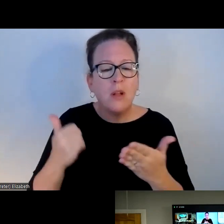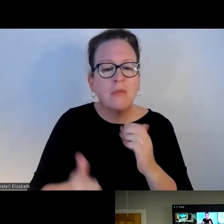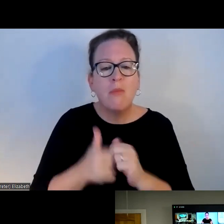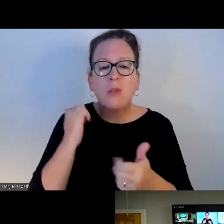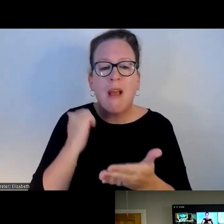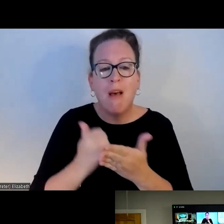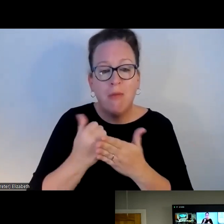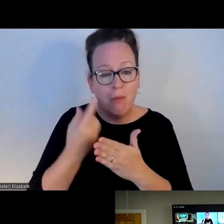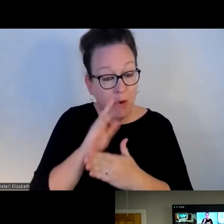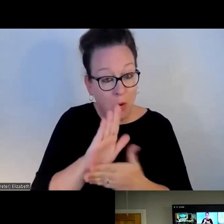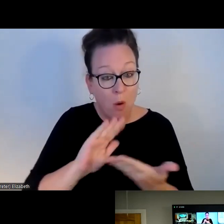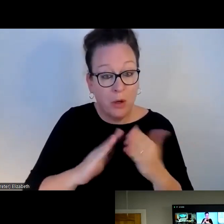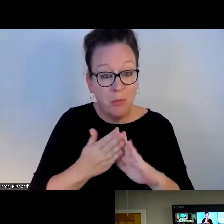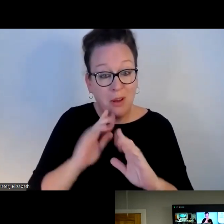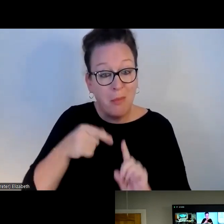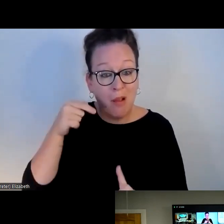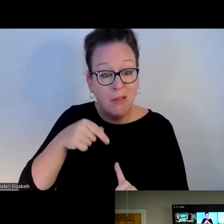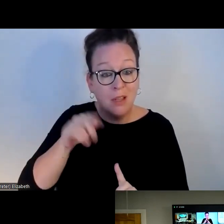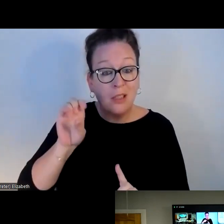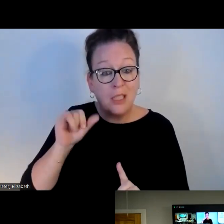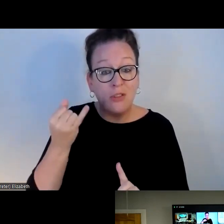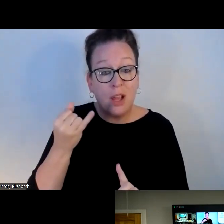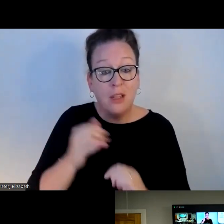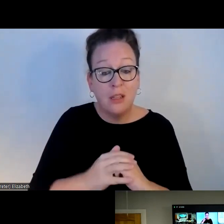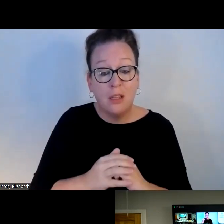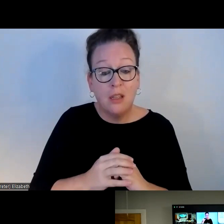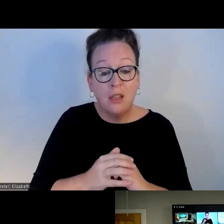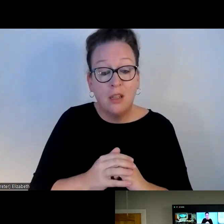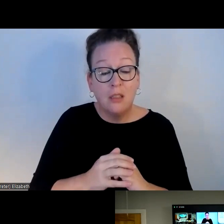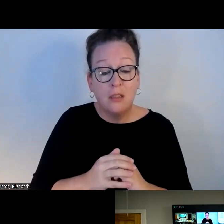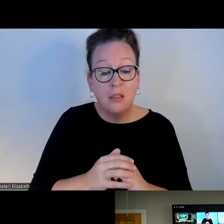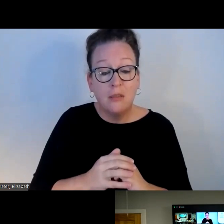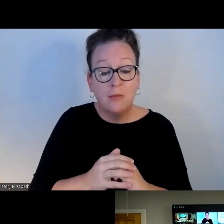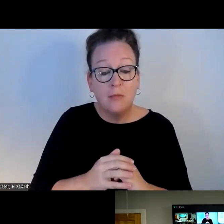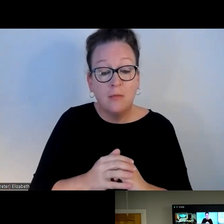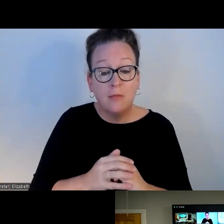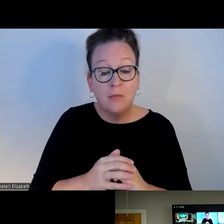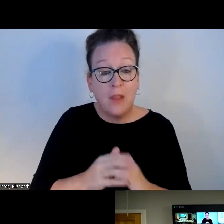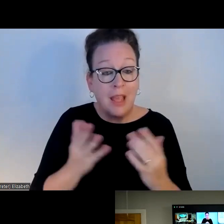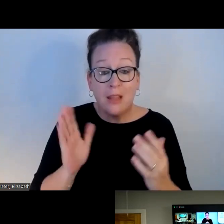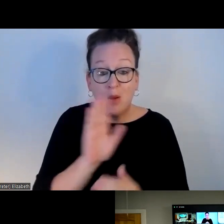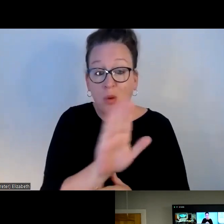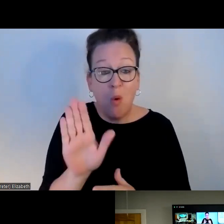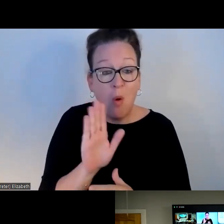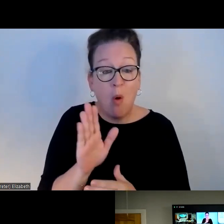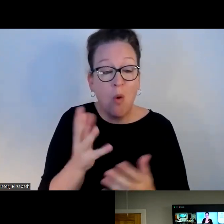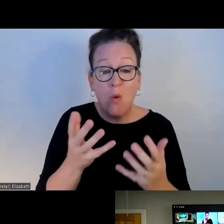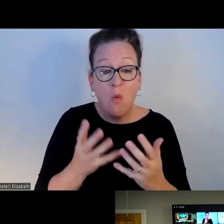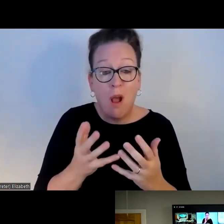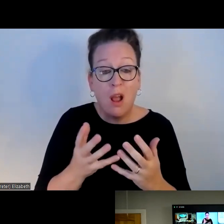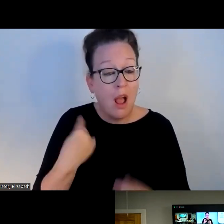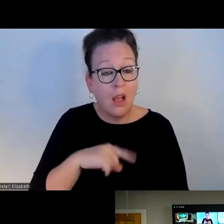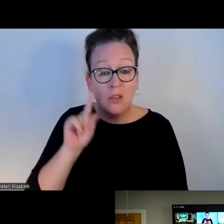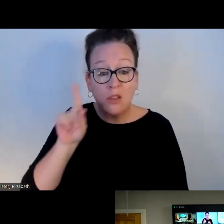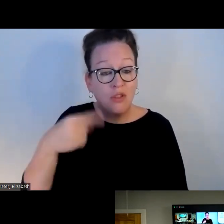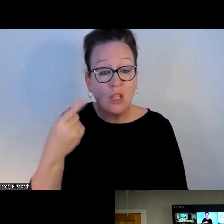around this conversation? Is it just, is it for us to listen, which I think, again,